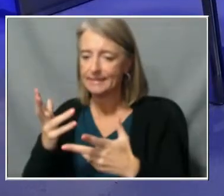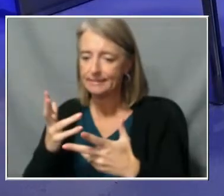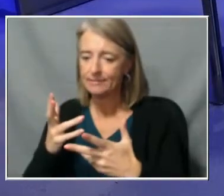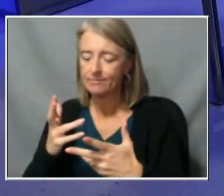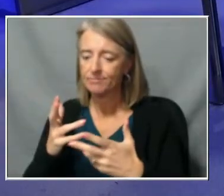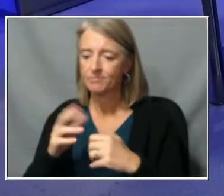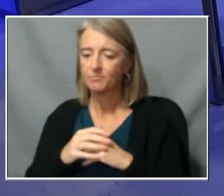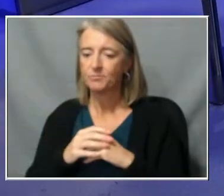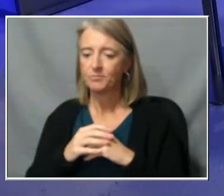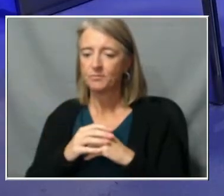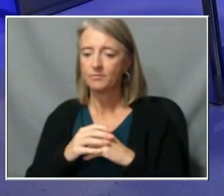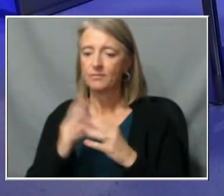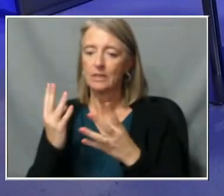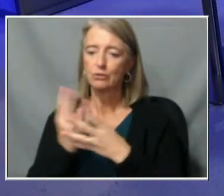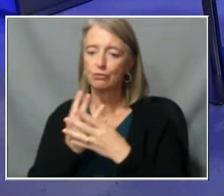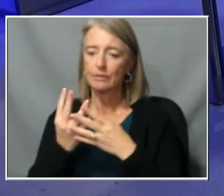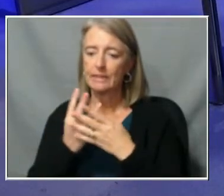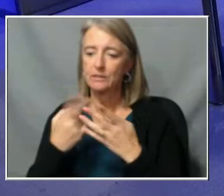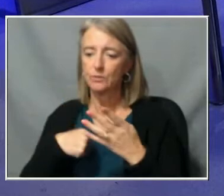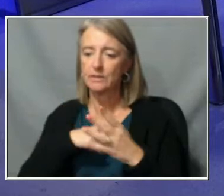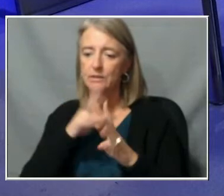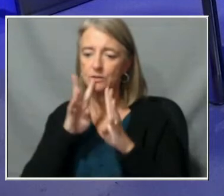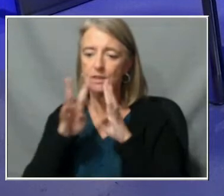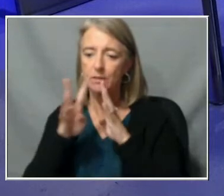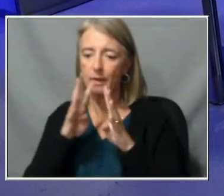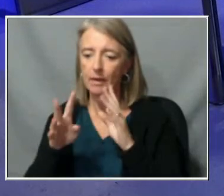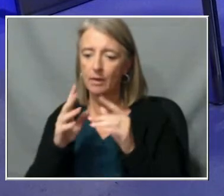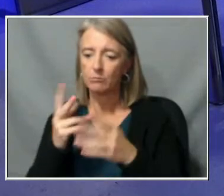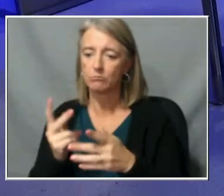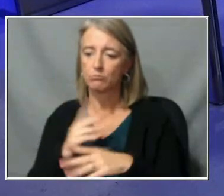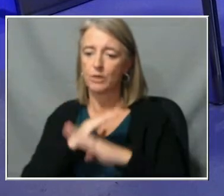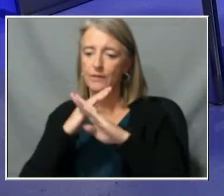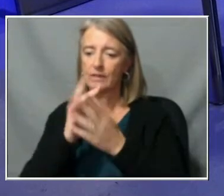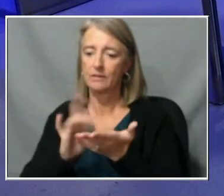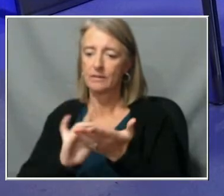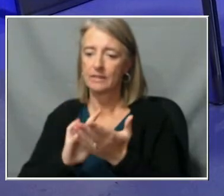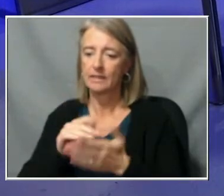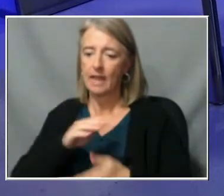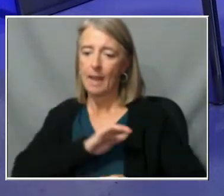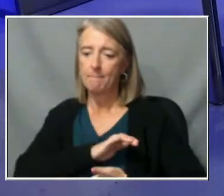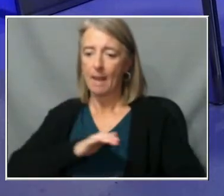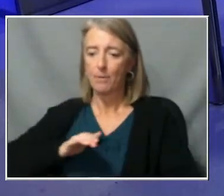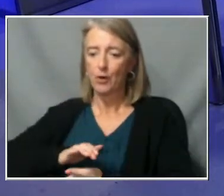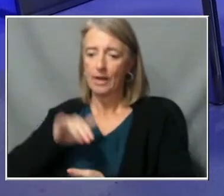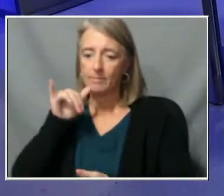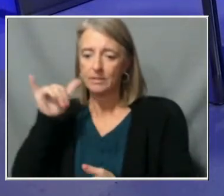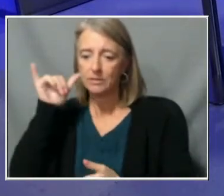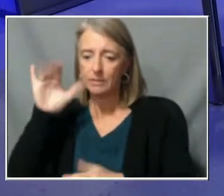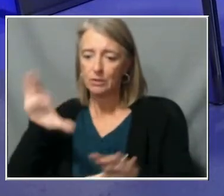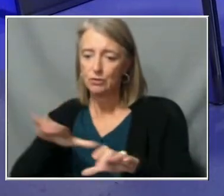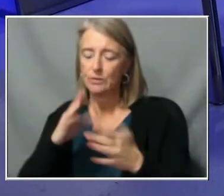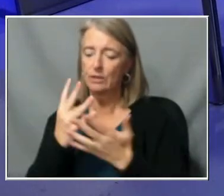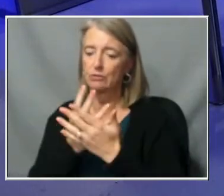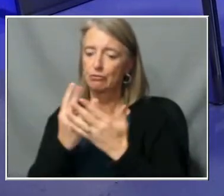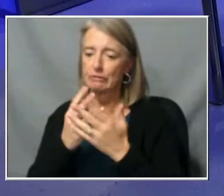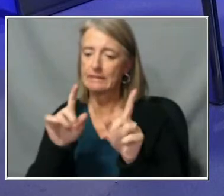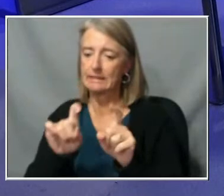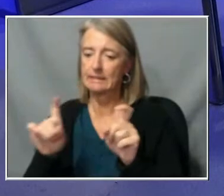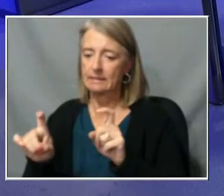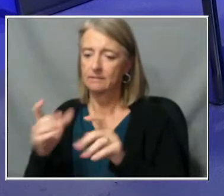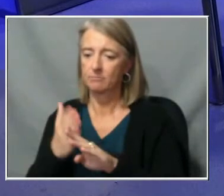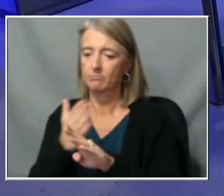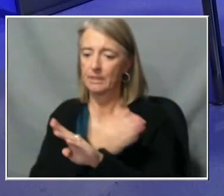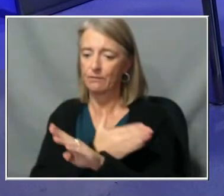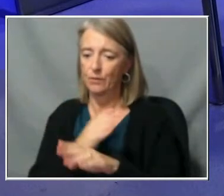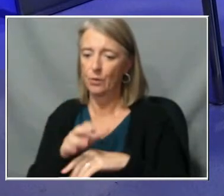into screenings. We talk about preventative medicine on this program a lot. I got my mammogram yesterday, so it's all about doing our screenings and getting there before we have to get